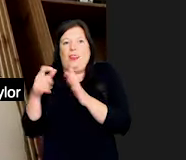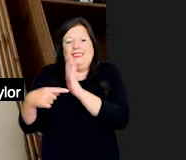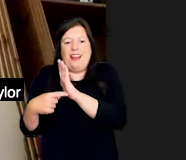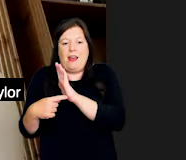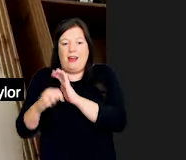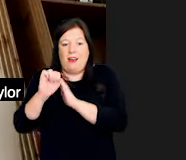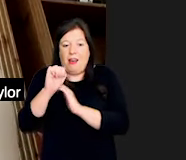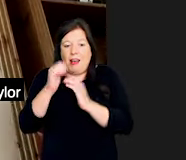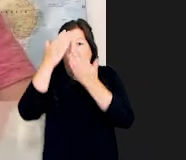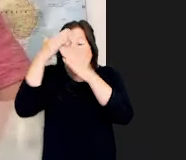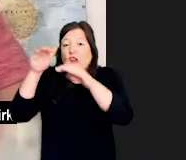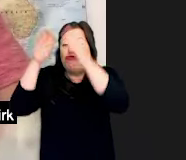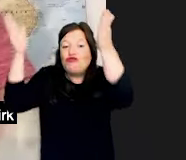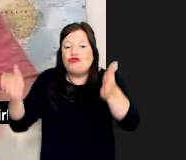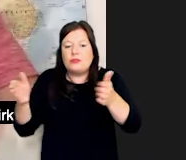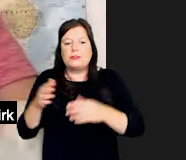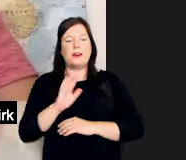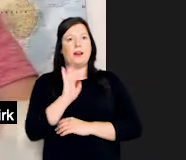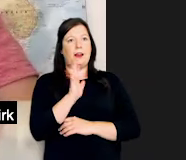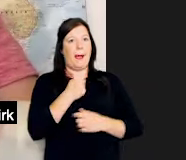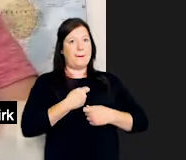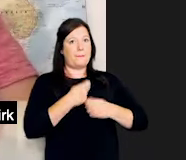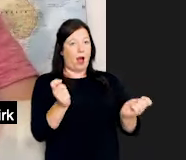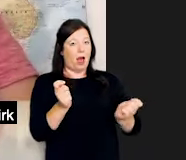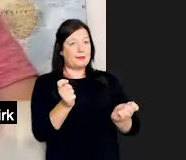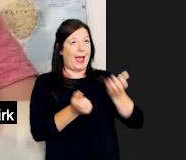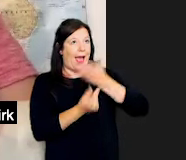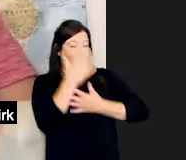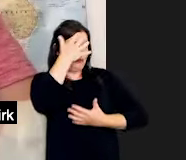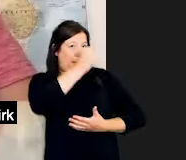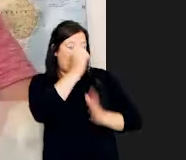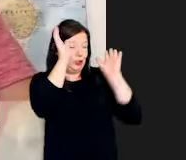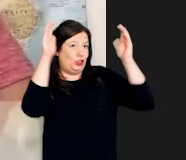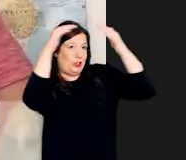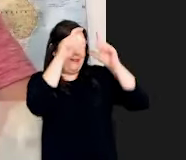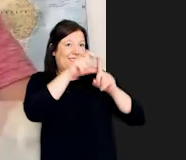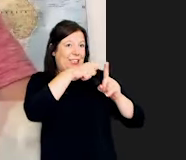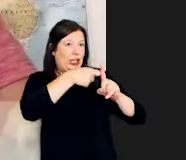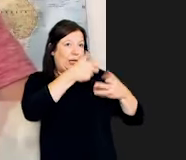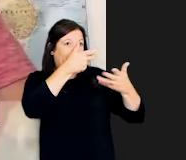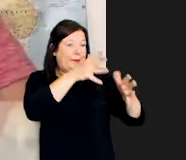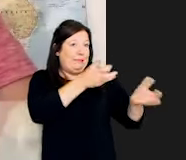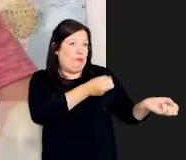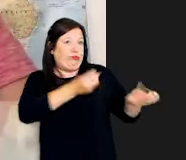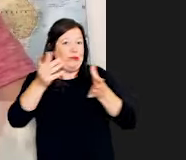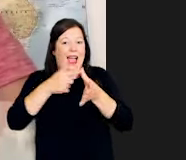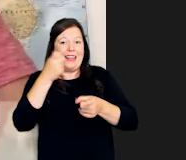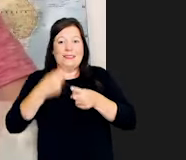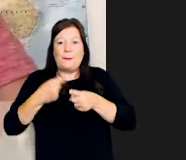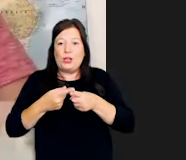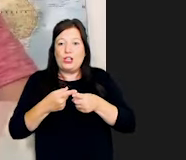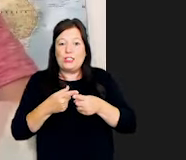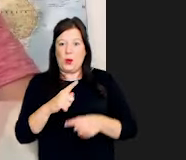from your lodge? Is it from the party when the chef Dean Kirk ended up in accident and